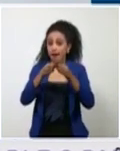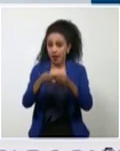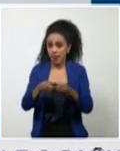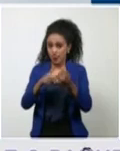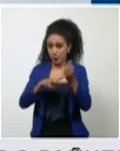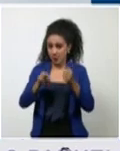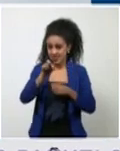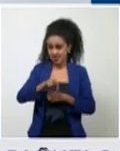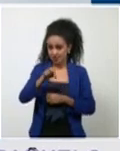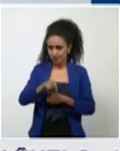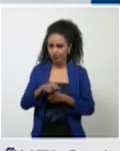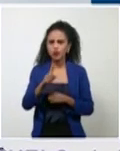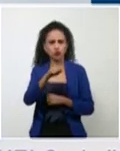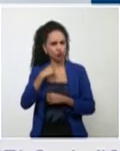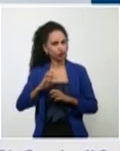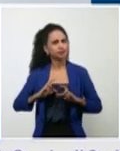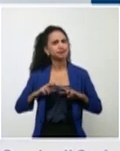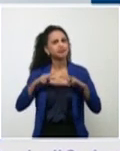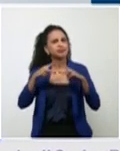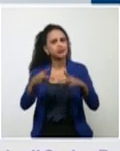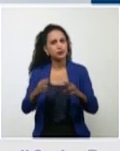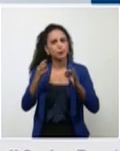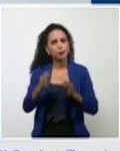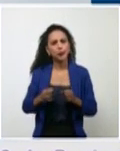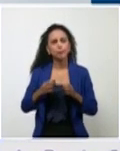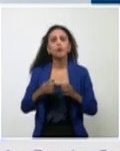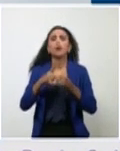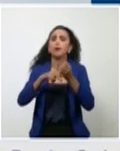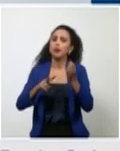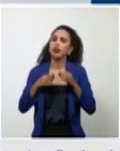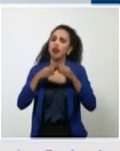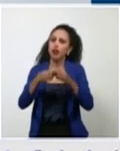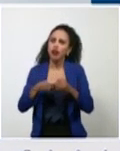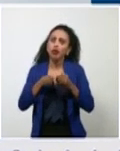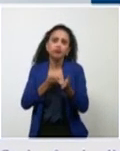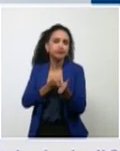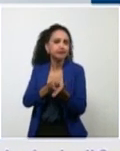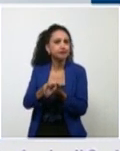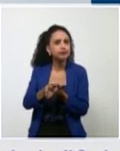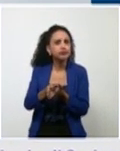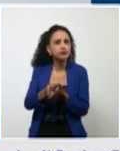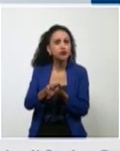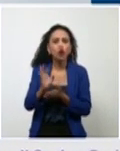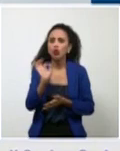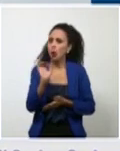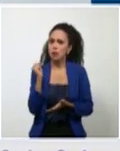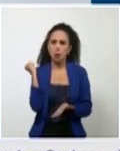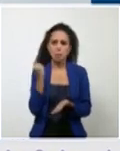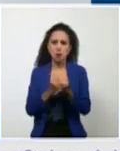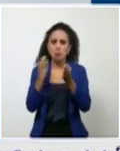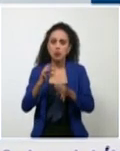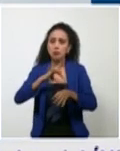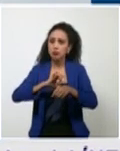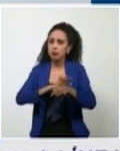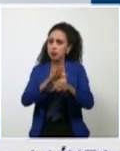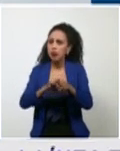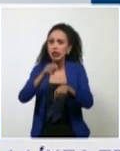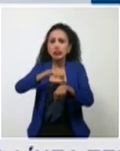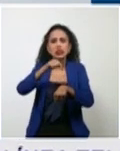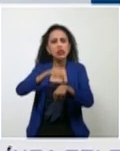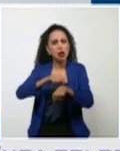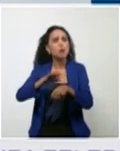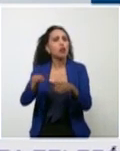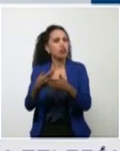And in the case of Granma, a province that has not been confirming cases